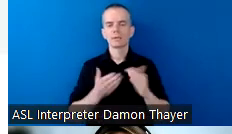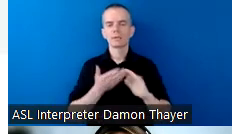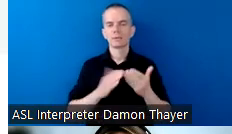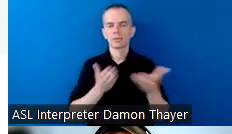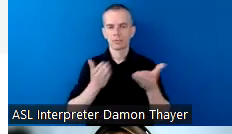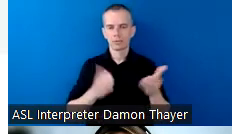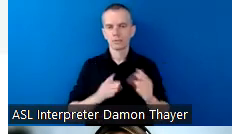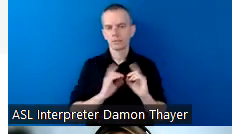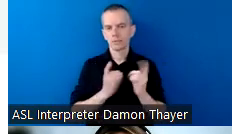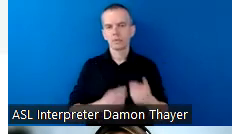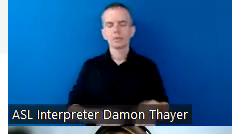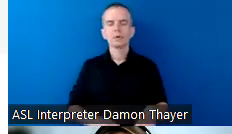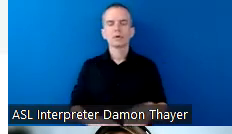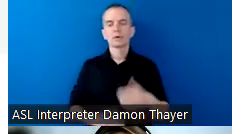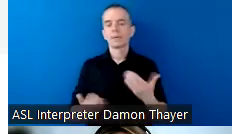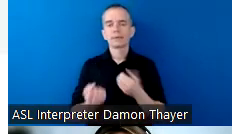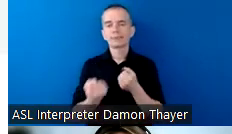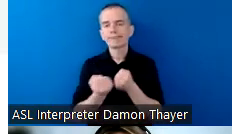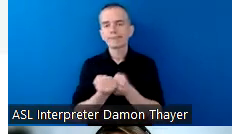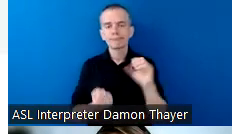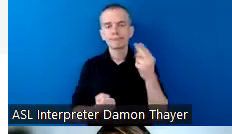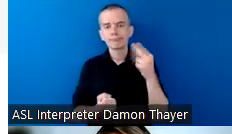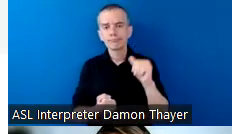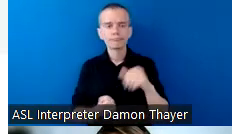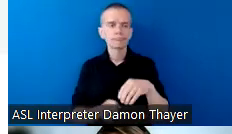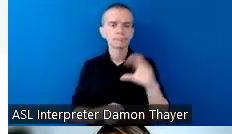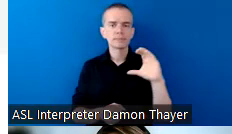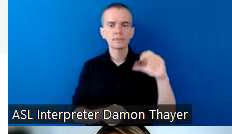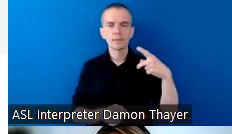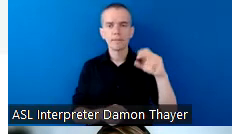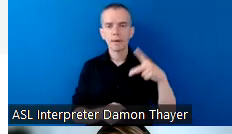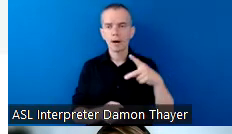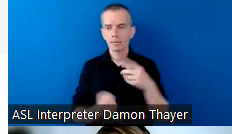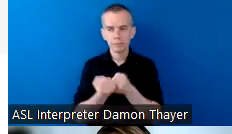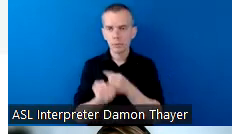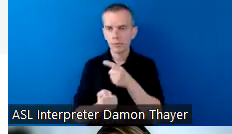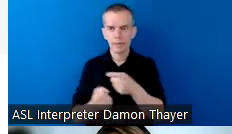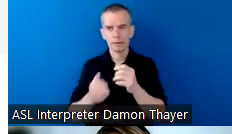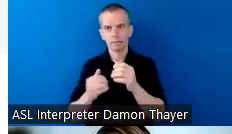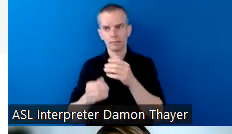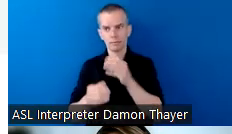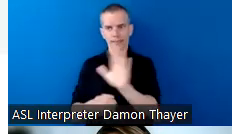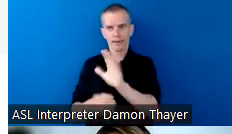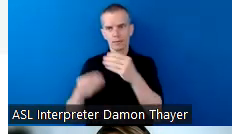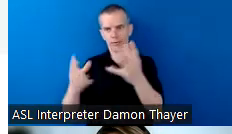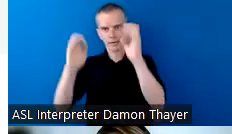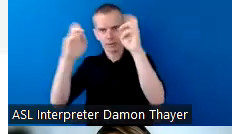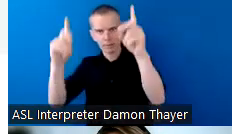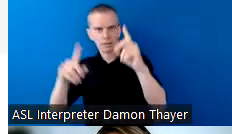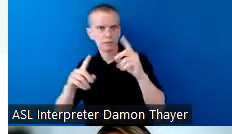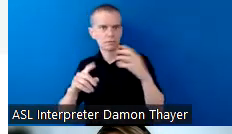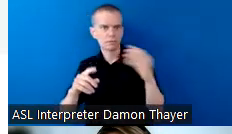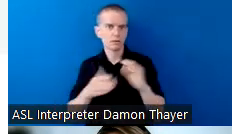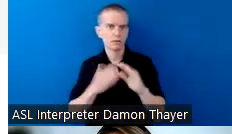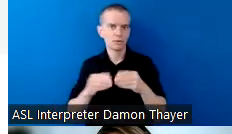and we're here just to support OHA and CPOP in their effort to educate community members and providers as it relates to